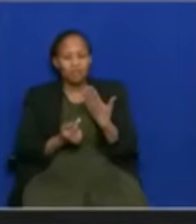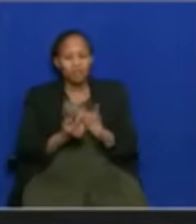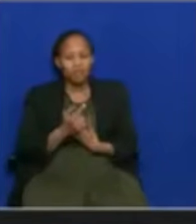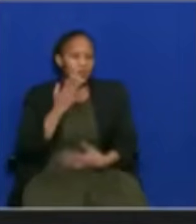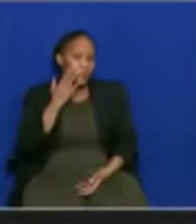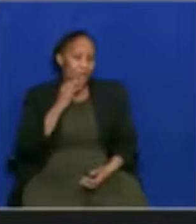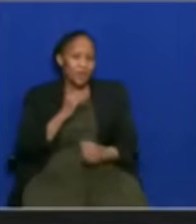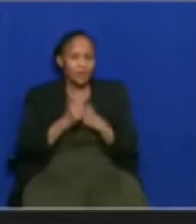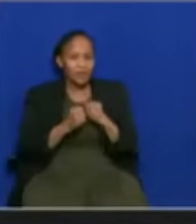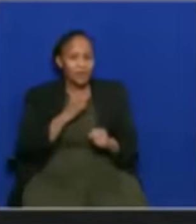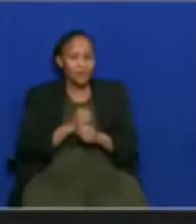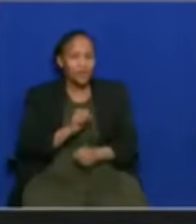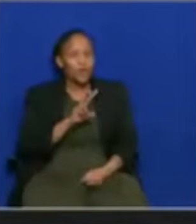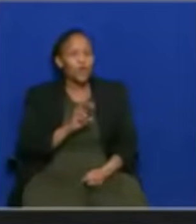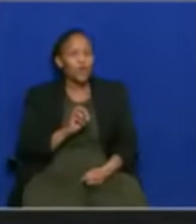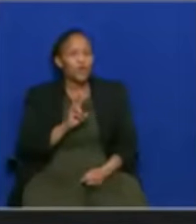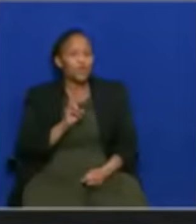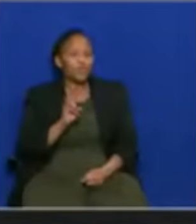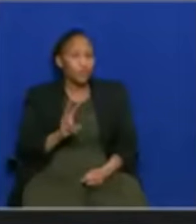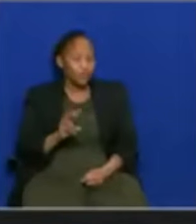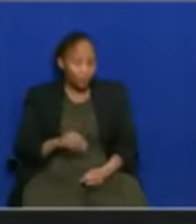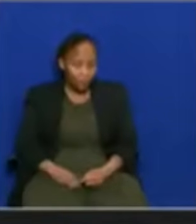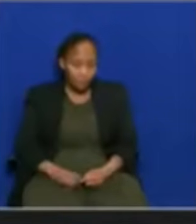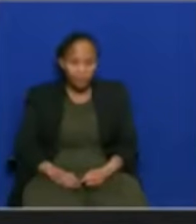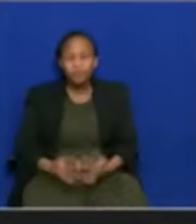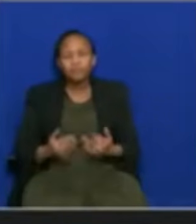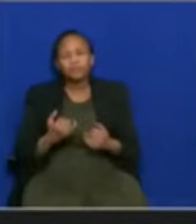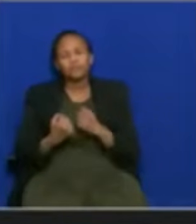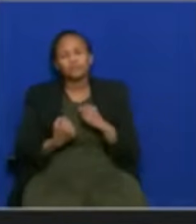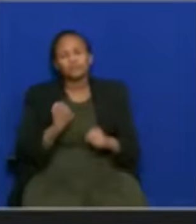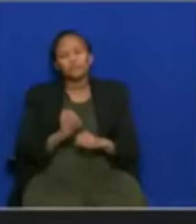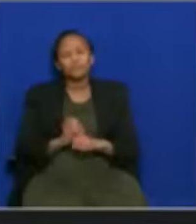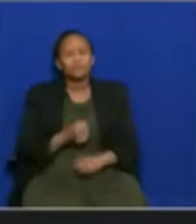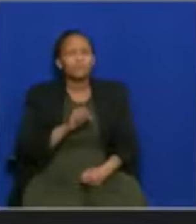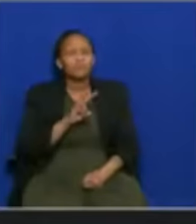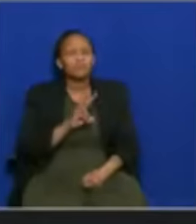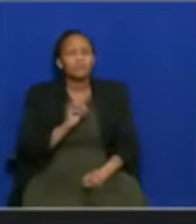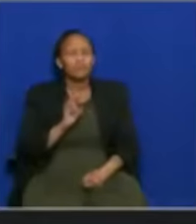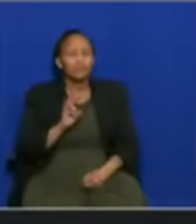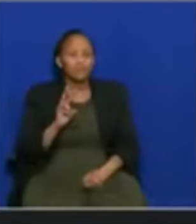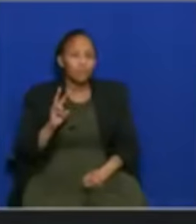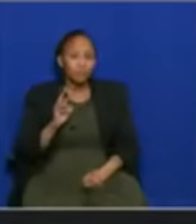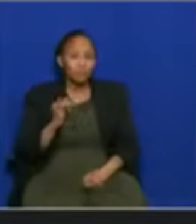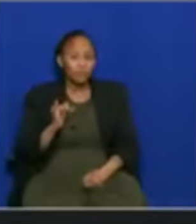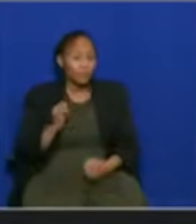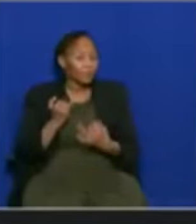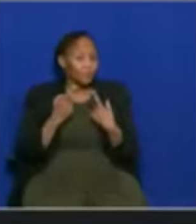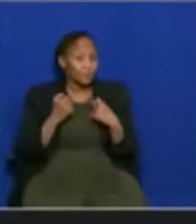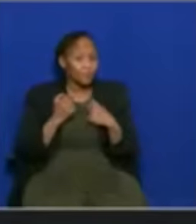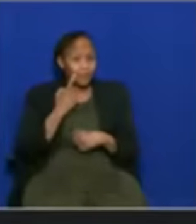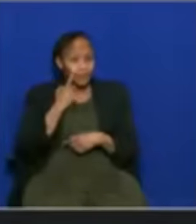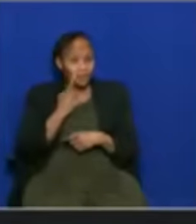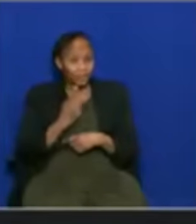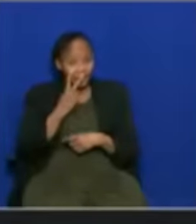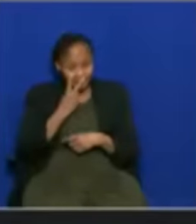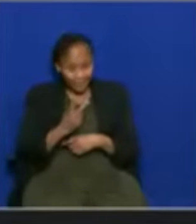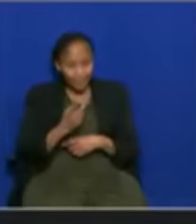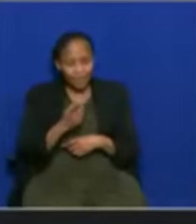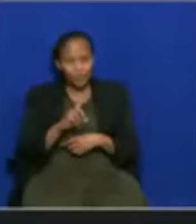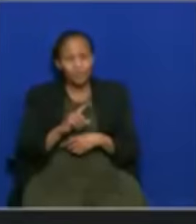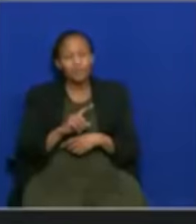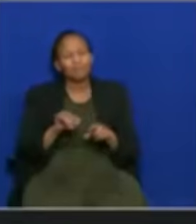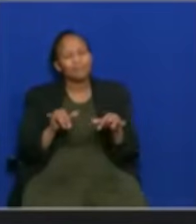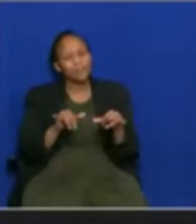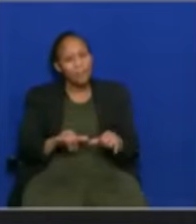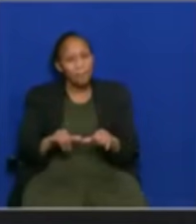2022, we see once again it's the same. And at item 2, its approval